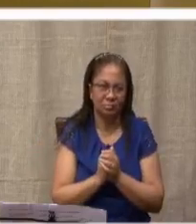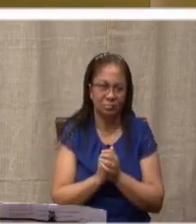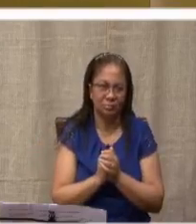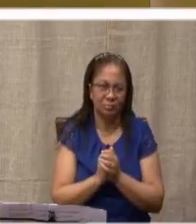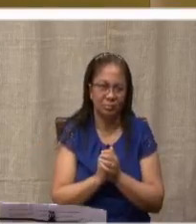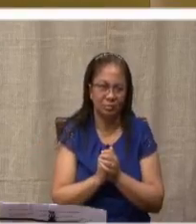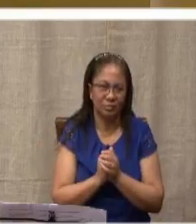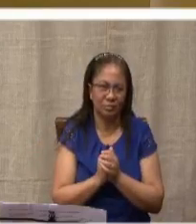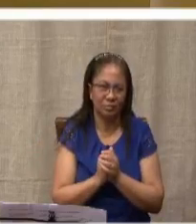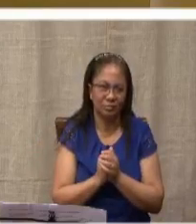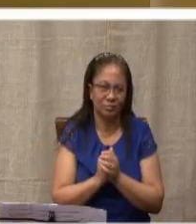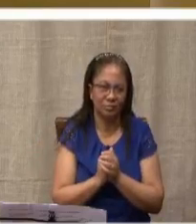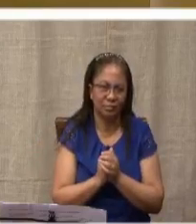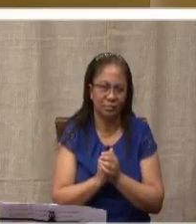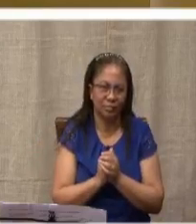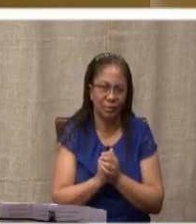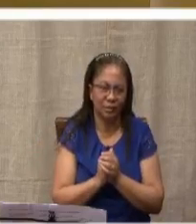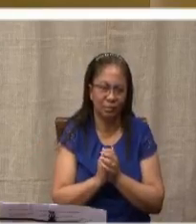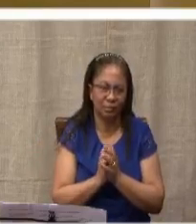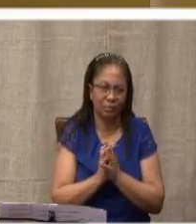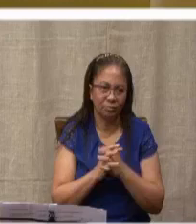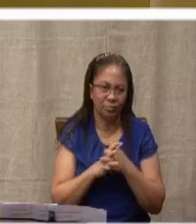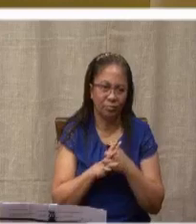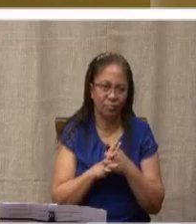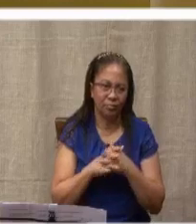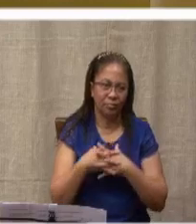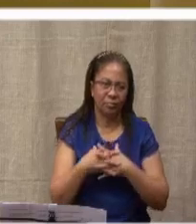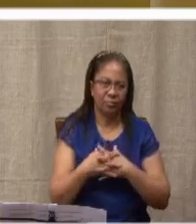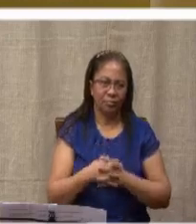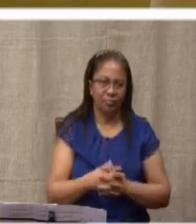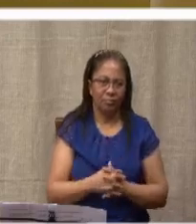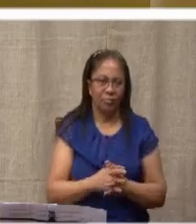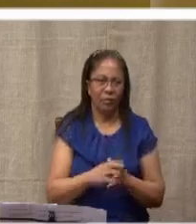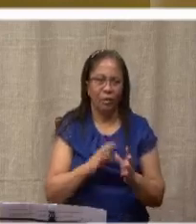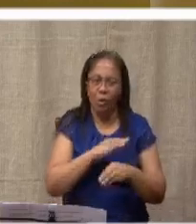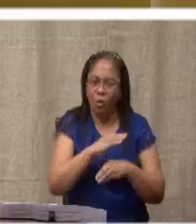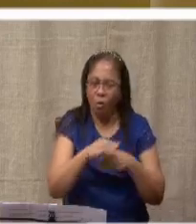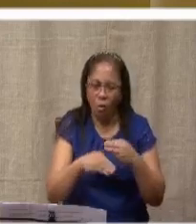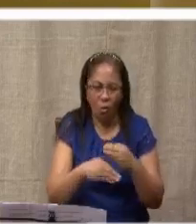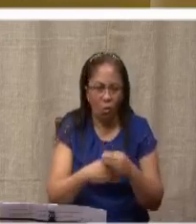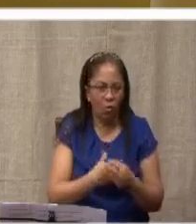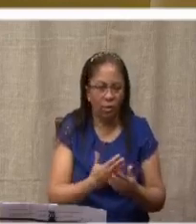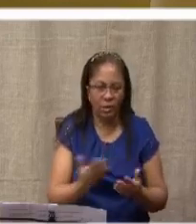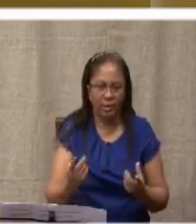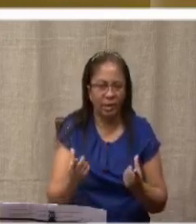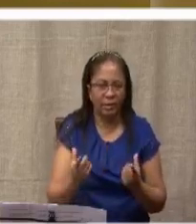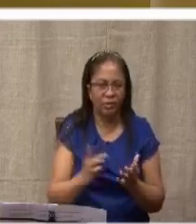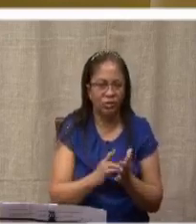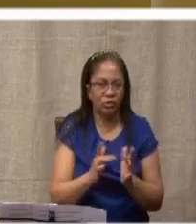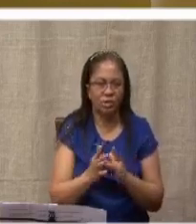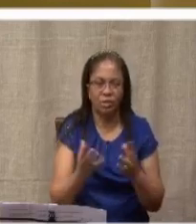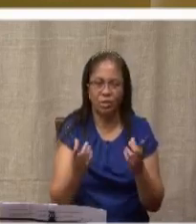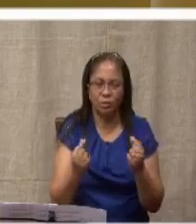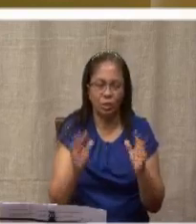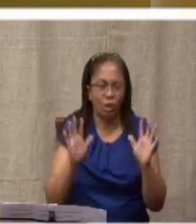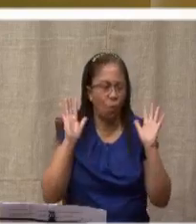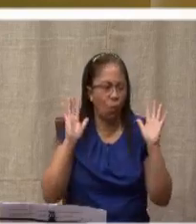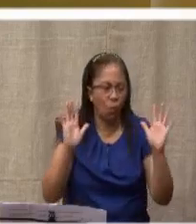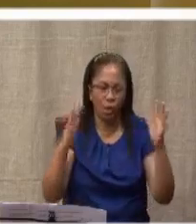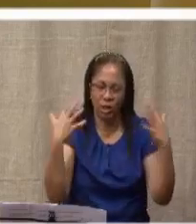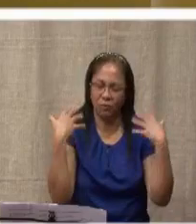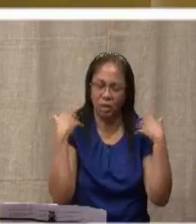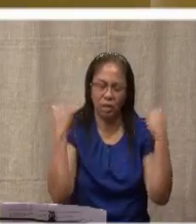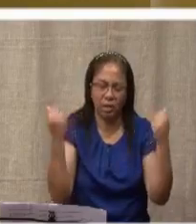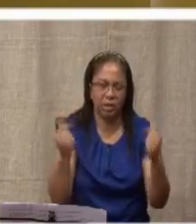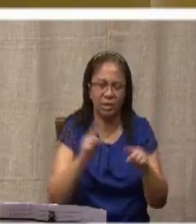that the response to all of the activity that jesus experienced and incredible healings that took place and